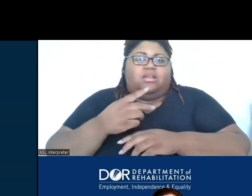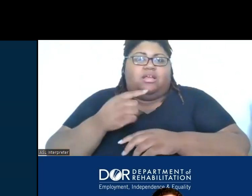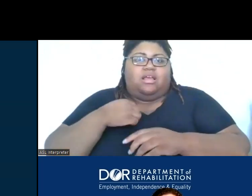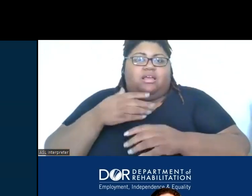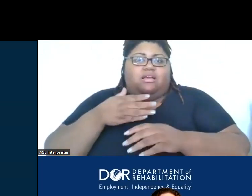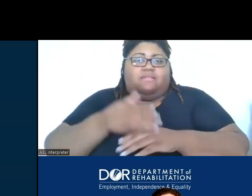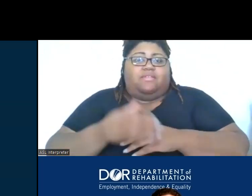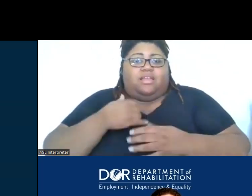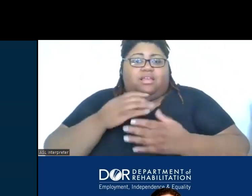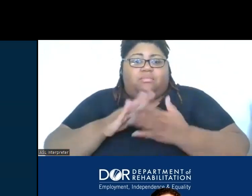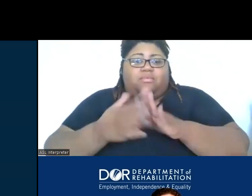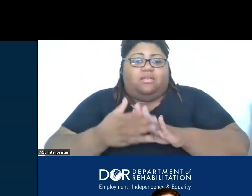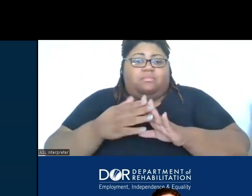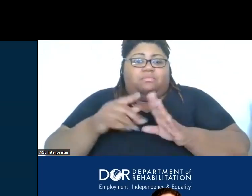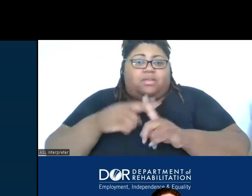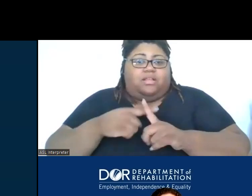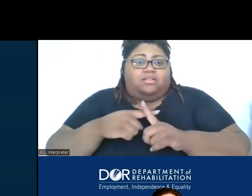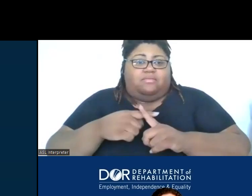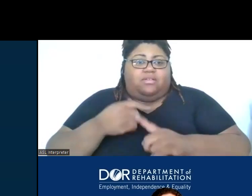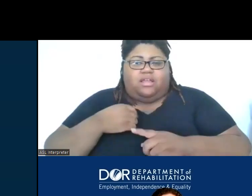to get one of these therapeutics.